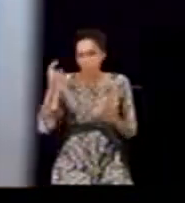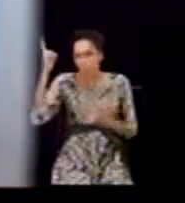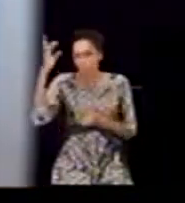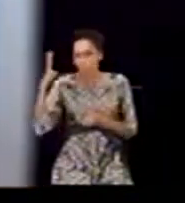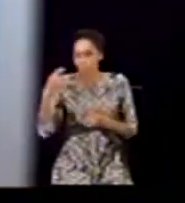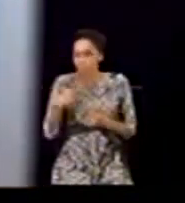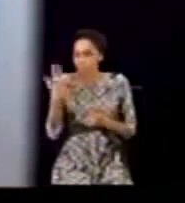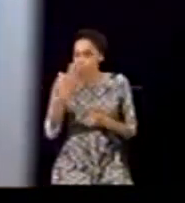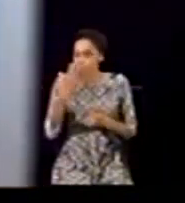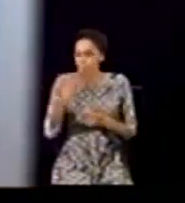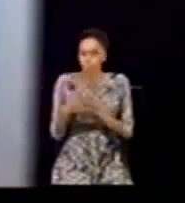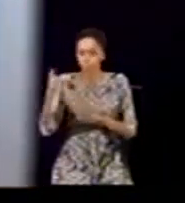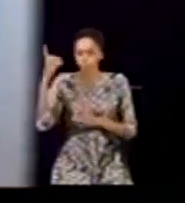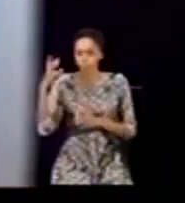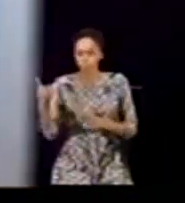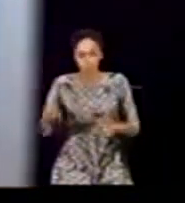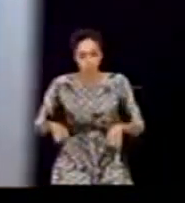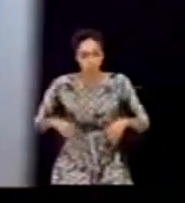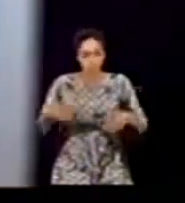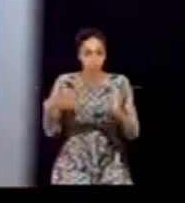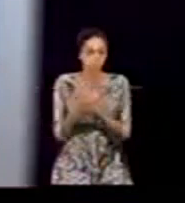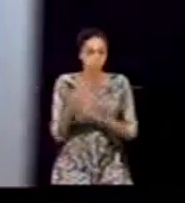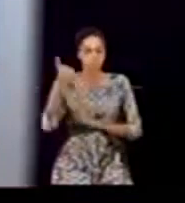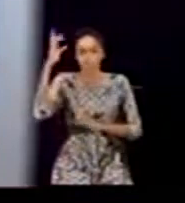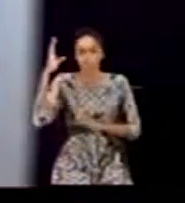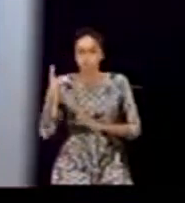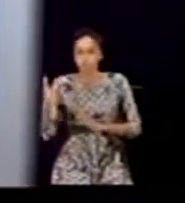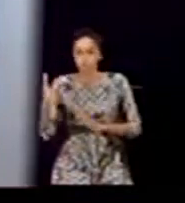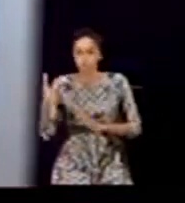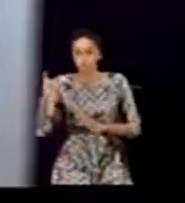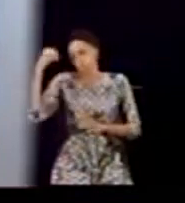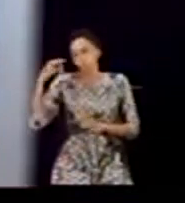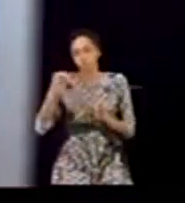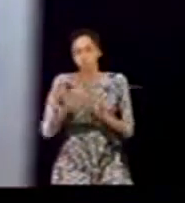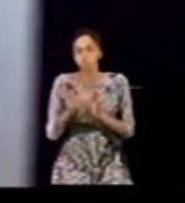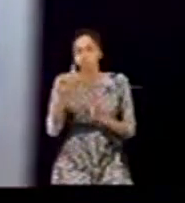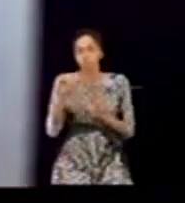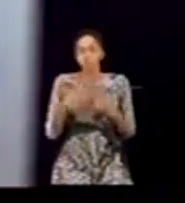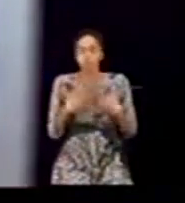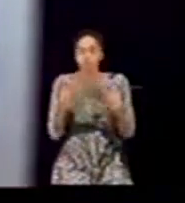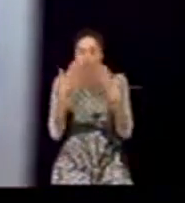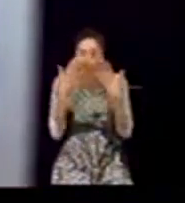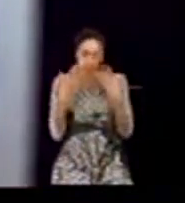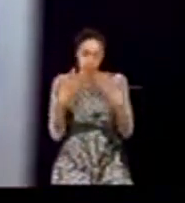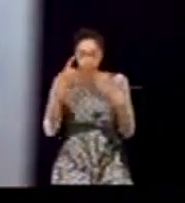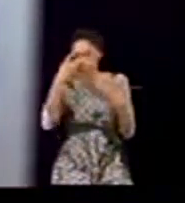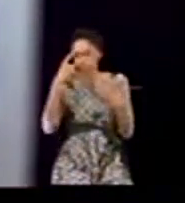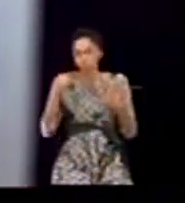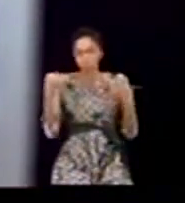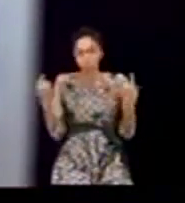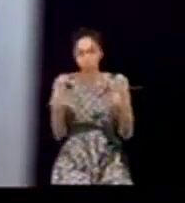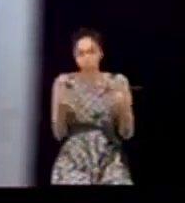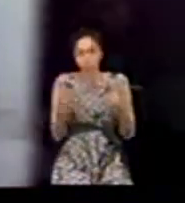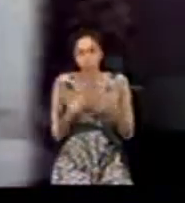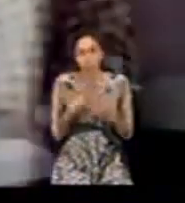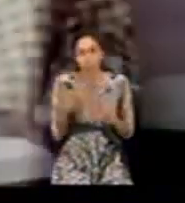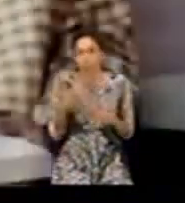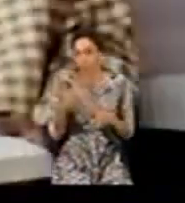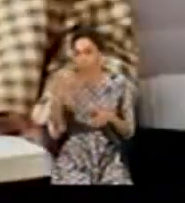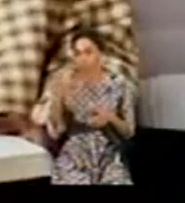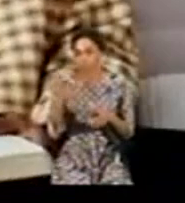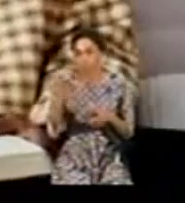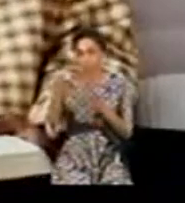God. I've been living against God. And because of that, you have sorrow for sin, which is associated with